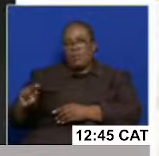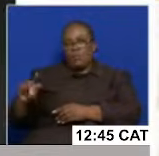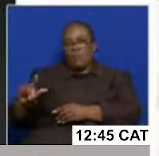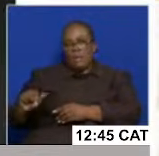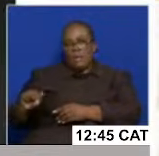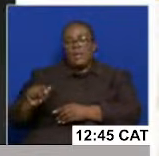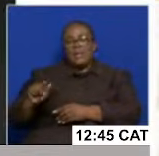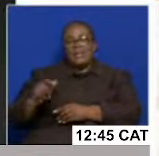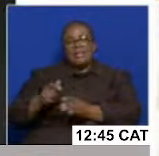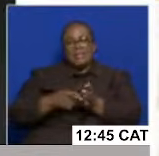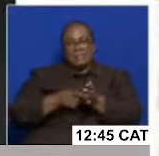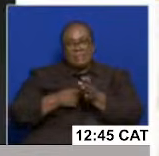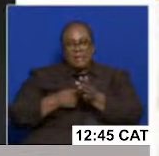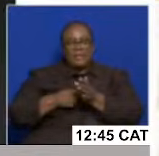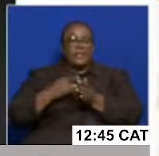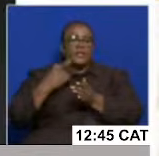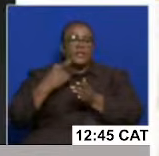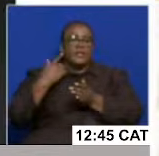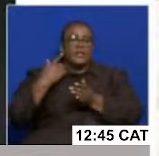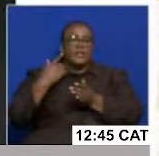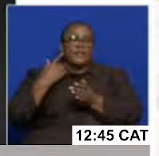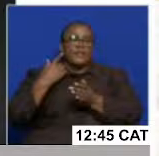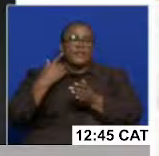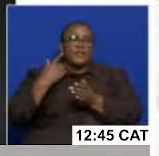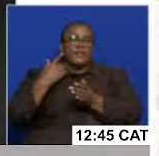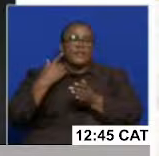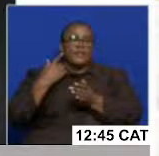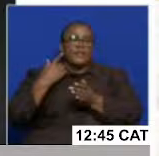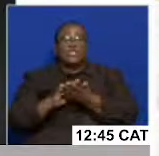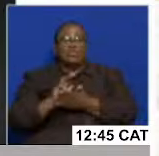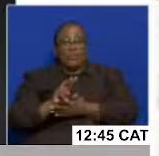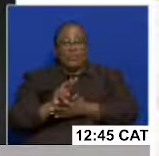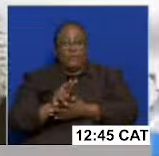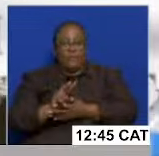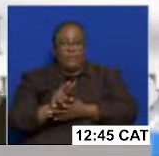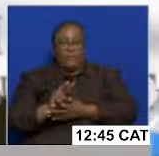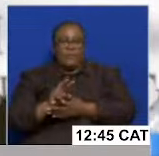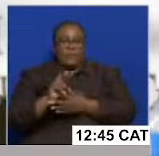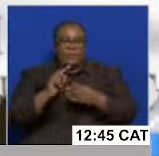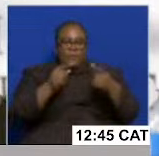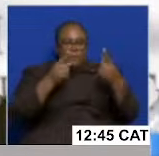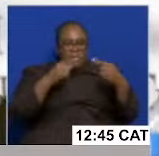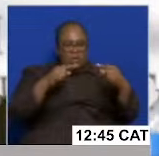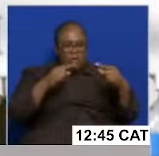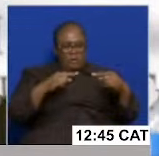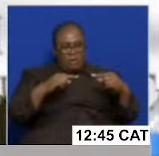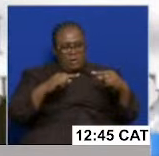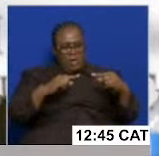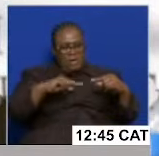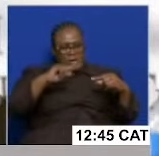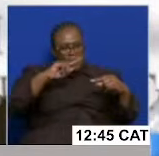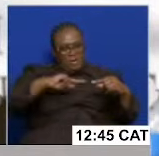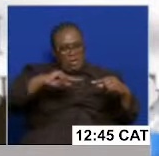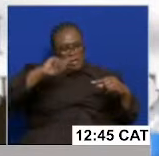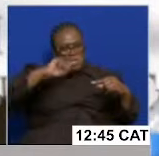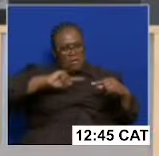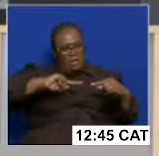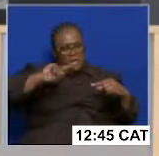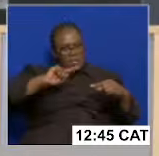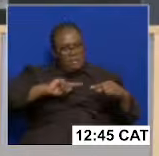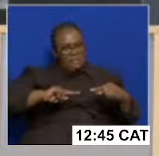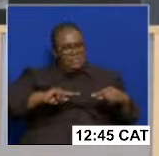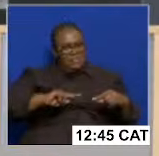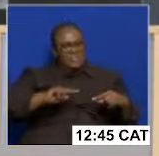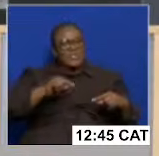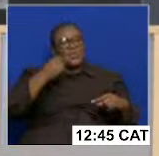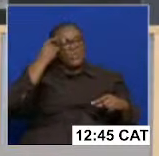Yes, Advocate. Thank you. If you go lower down, Sorry. And what exactly do you think she was referring